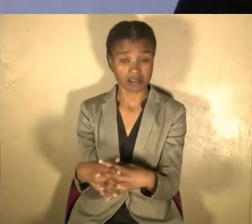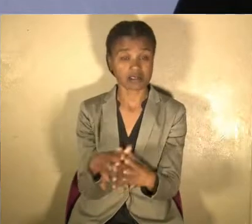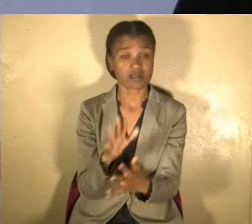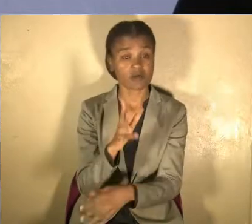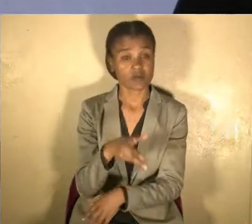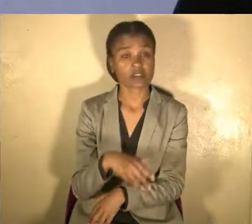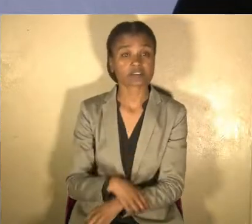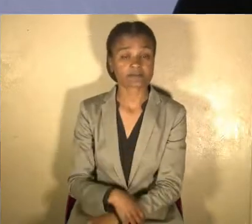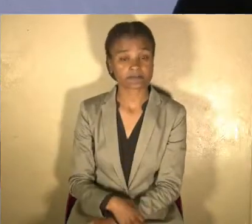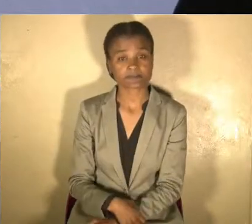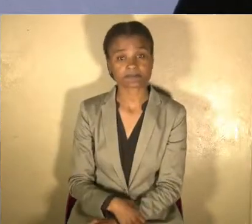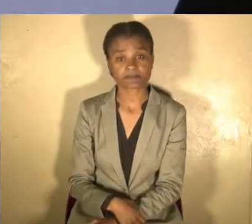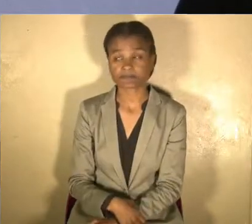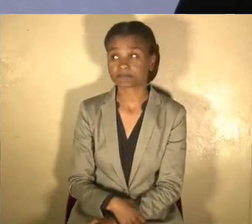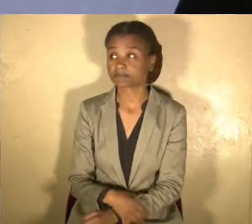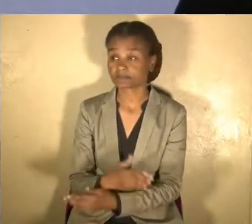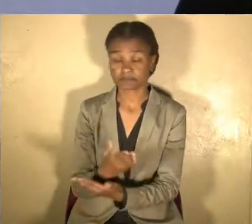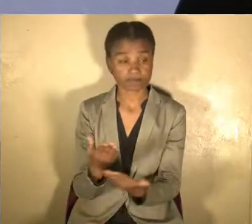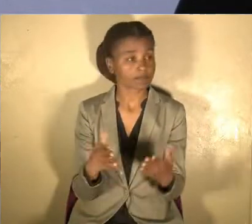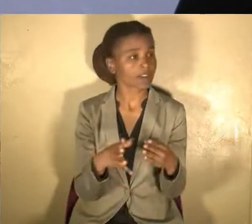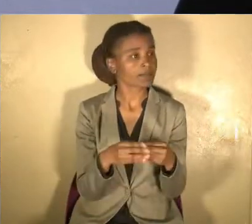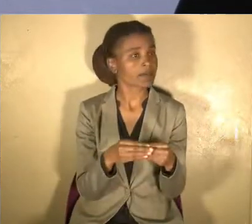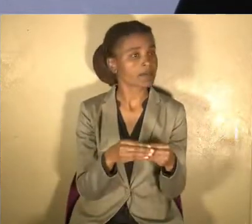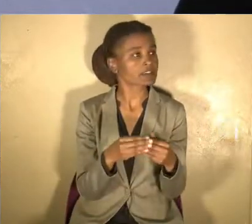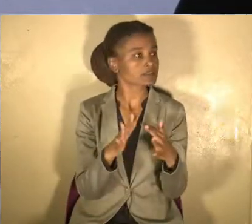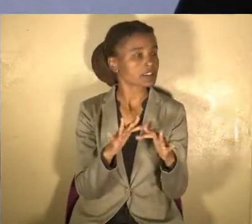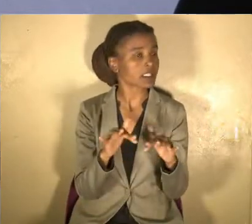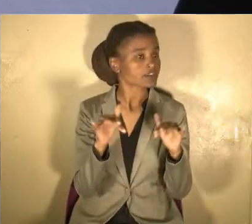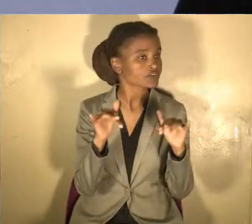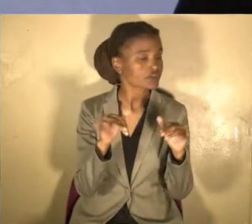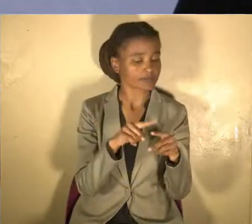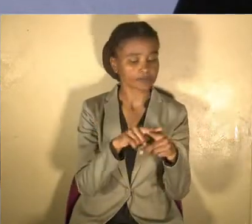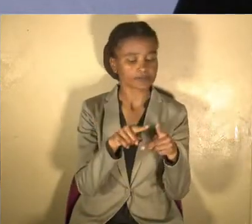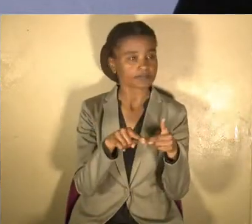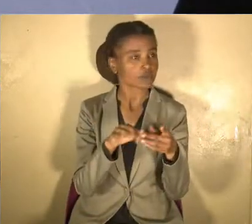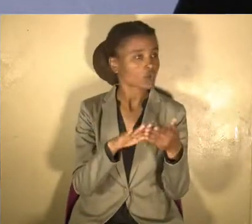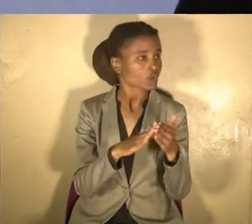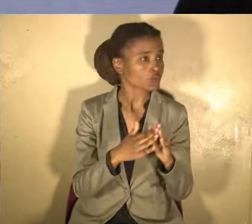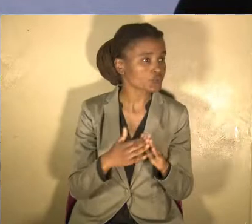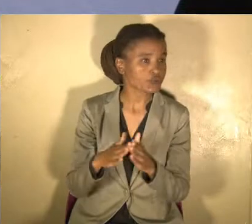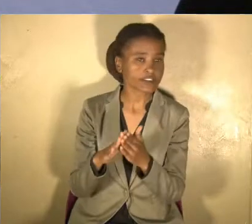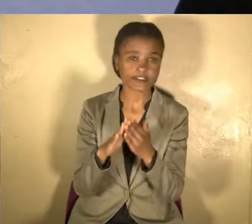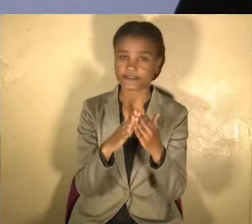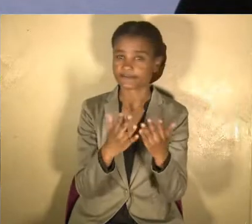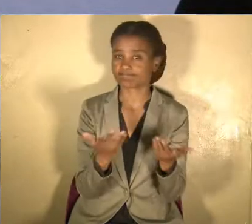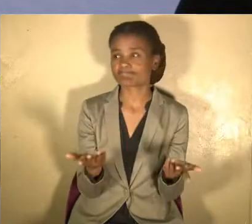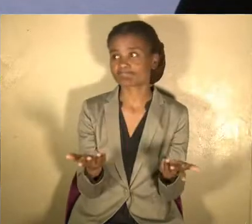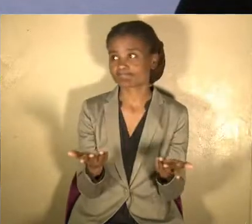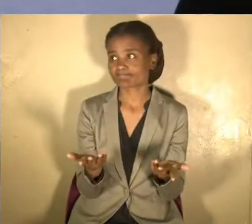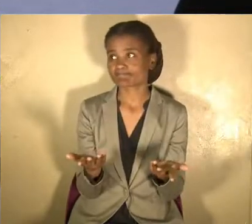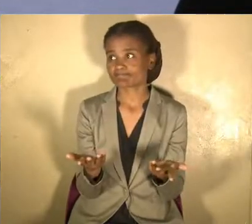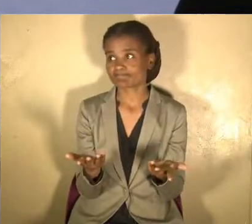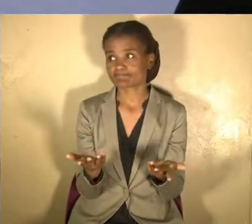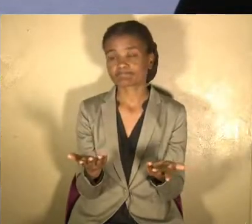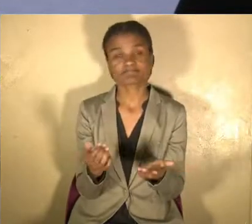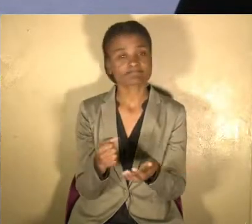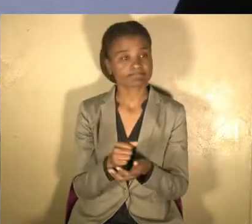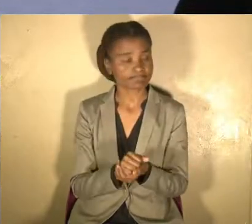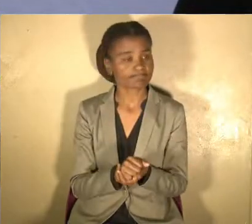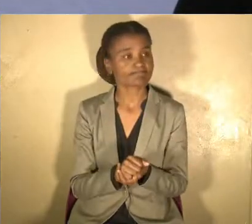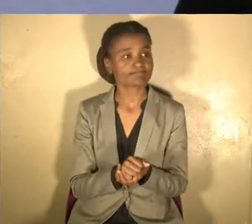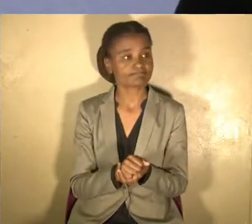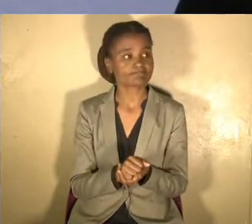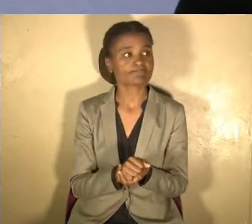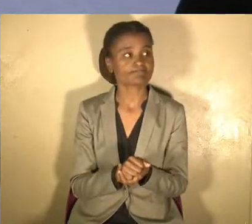of the legislature, members of the committee, Mayor Engelbrecht, I think we are the only